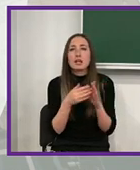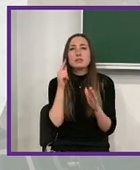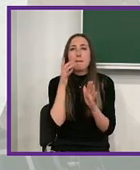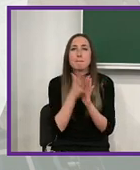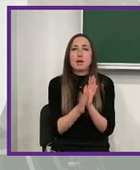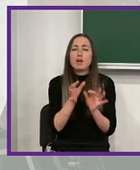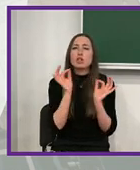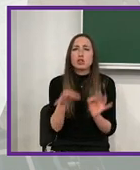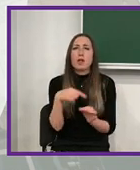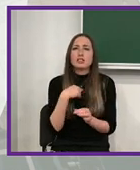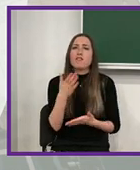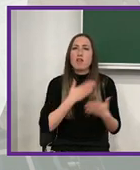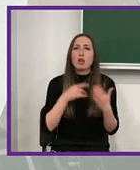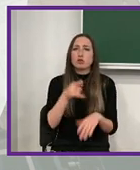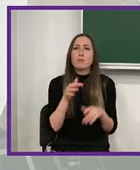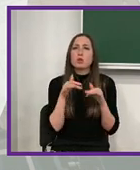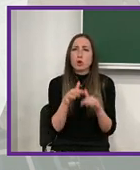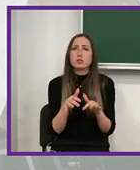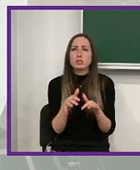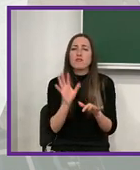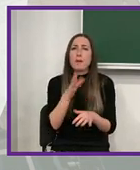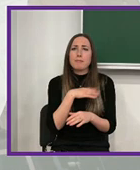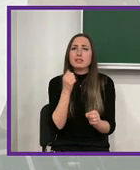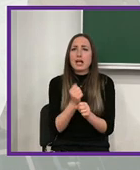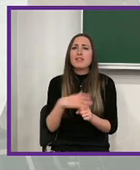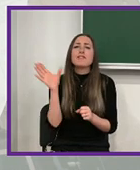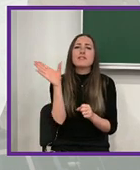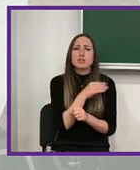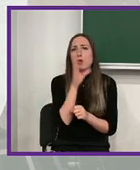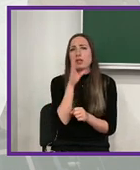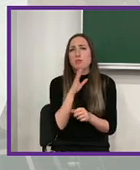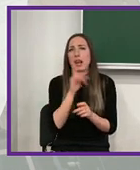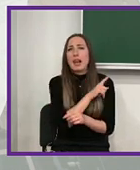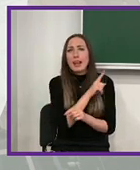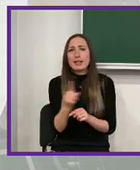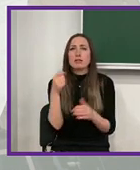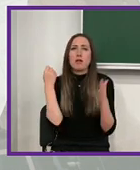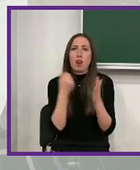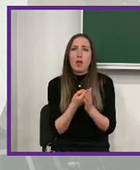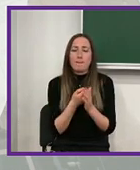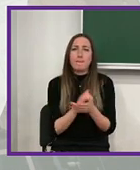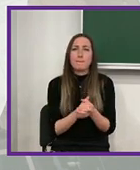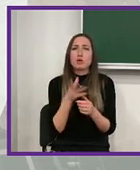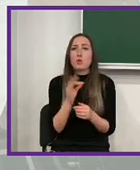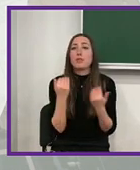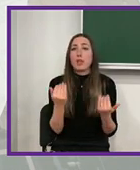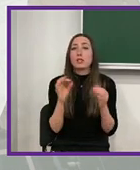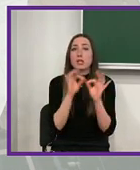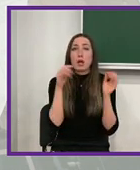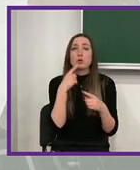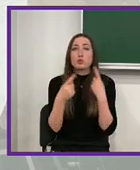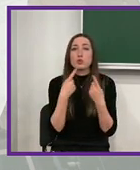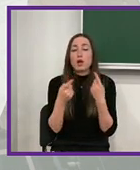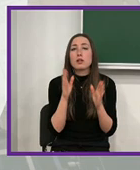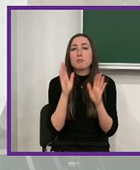you are currently saying, that you are implementing human rights due diligence? Because if you start now to talk to people about, like, you know, I want to be better, I want to make